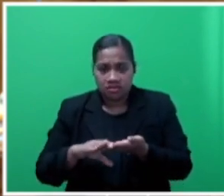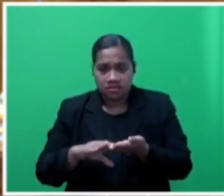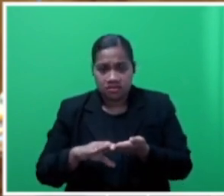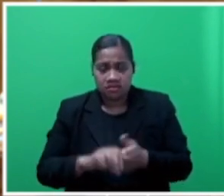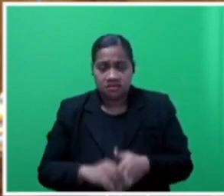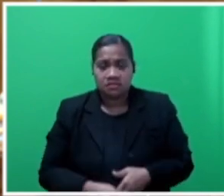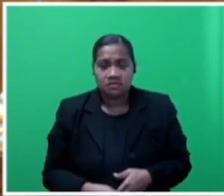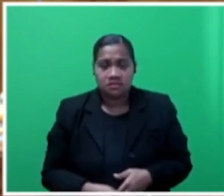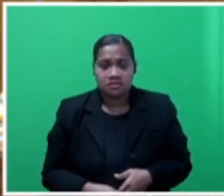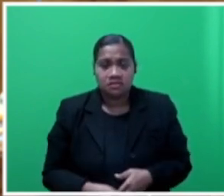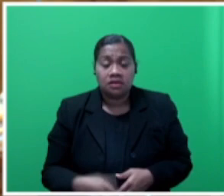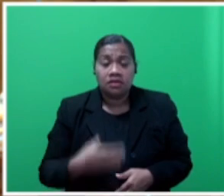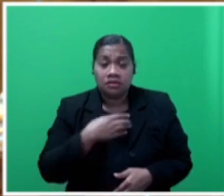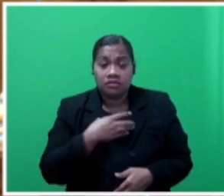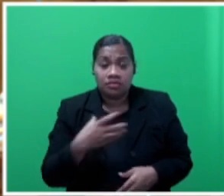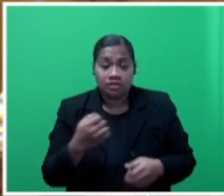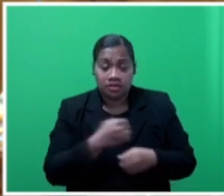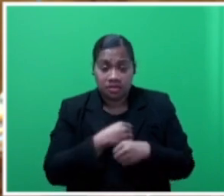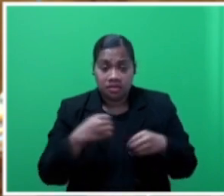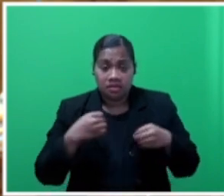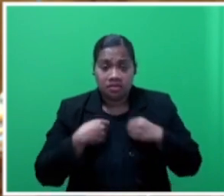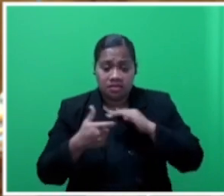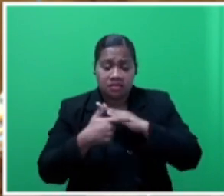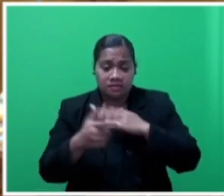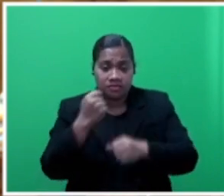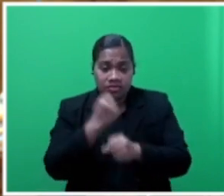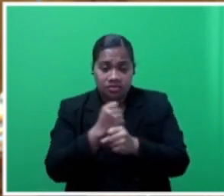More than our current level of GDP in real price.